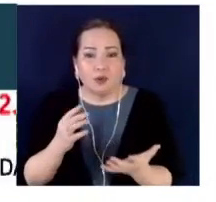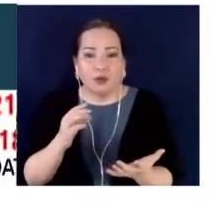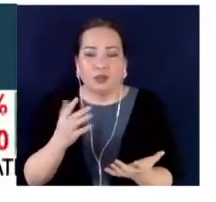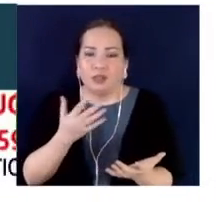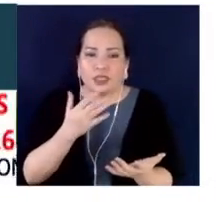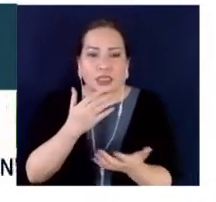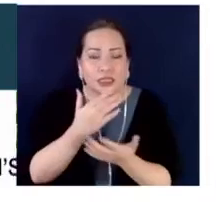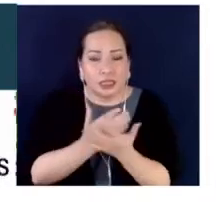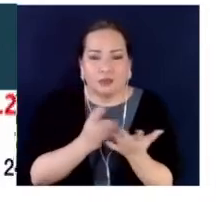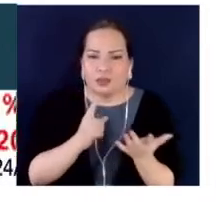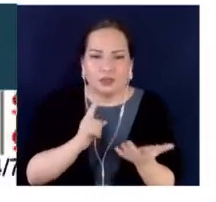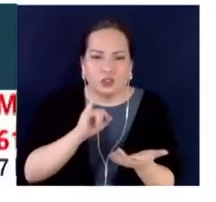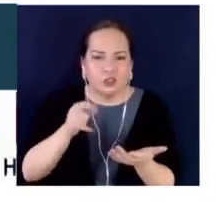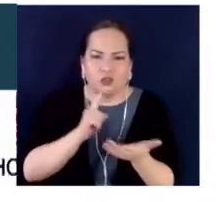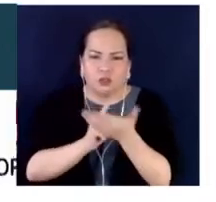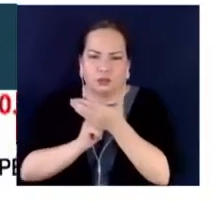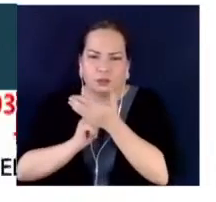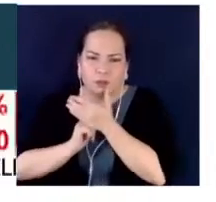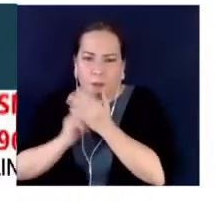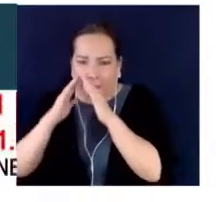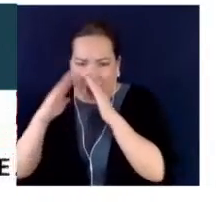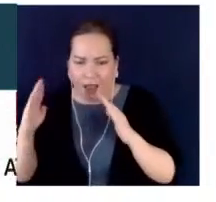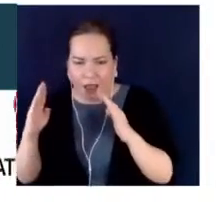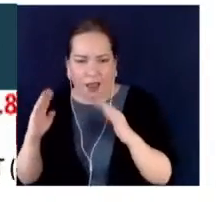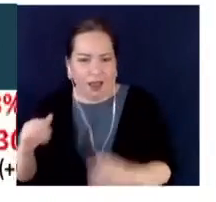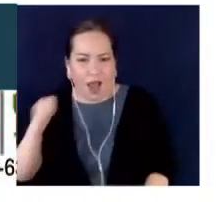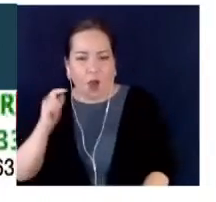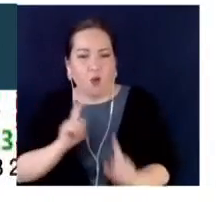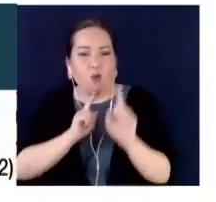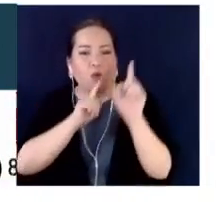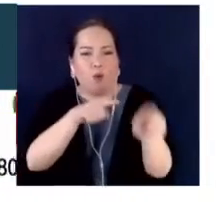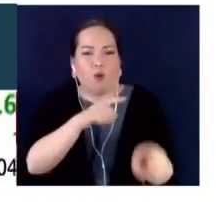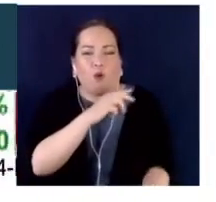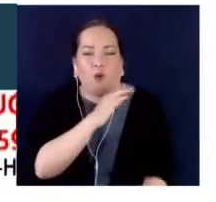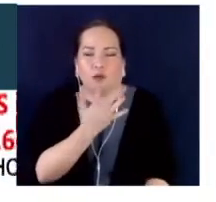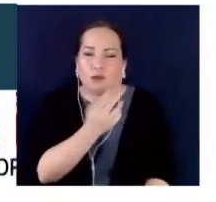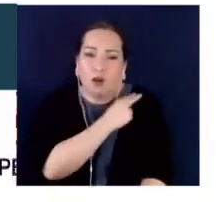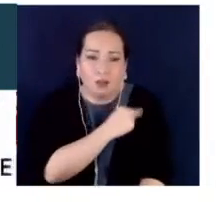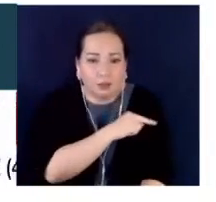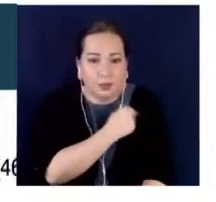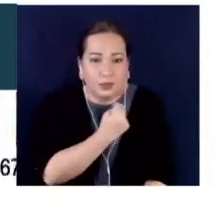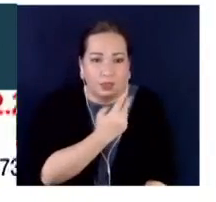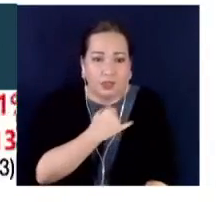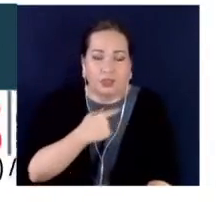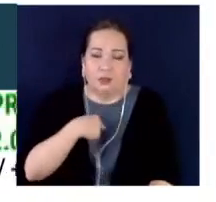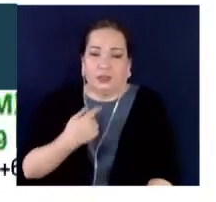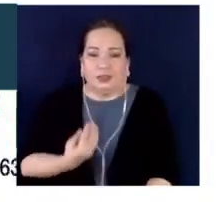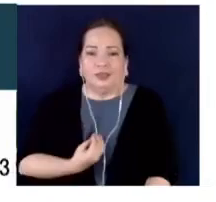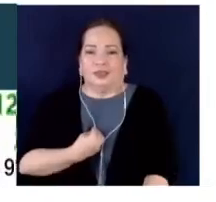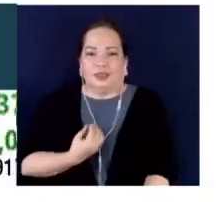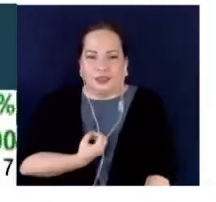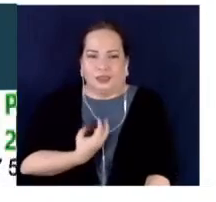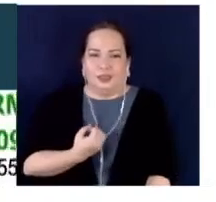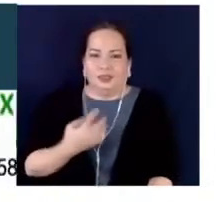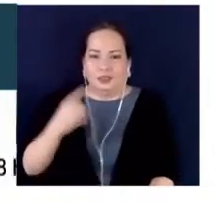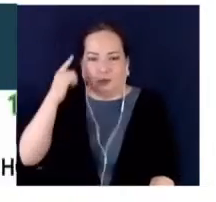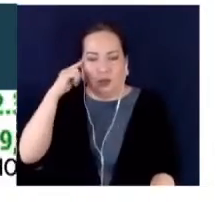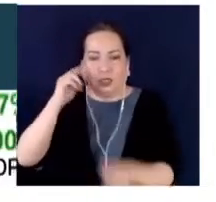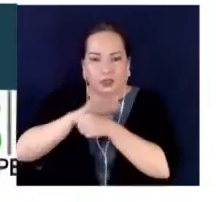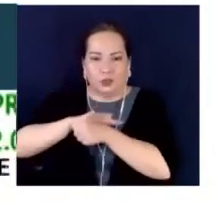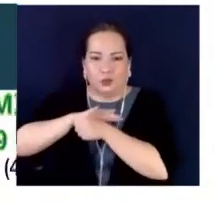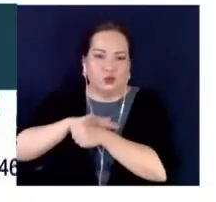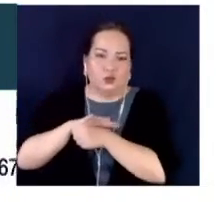they don't really want to go to the isolation facilities because it's more detrimental to their mental health, they